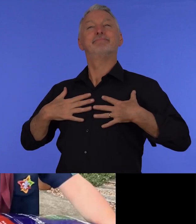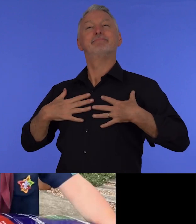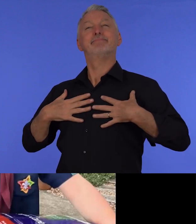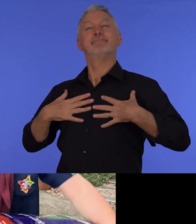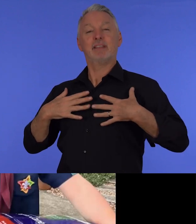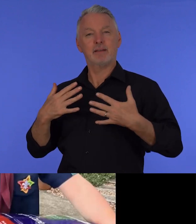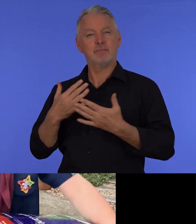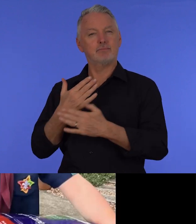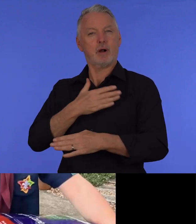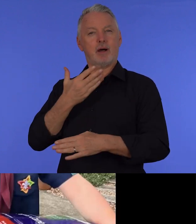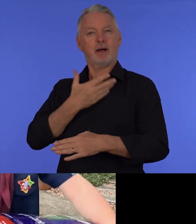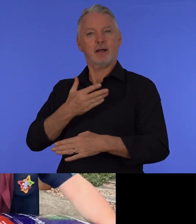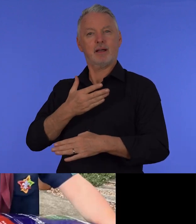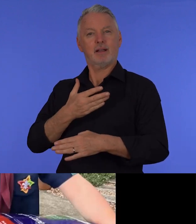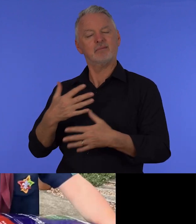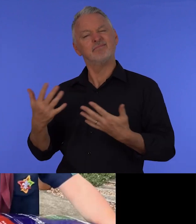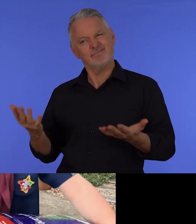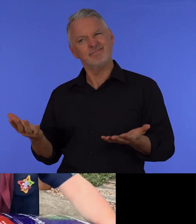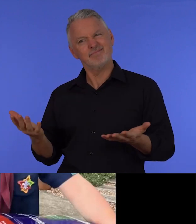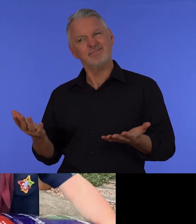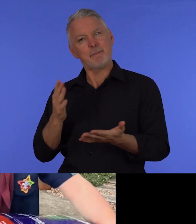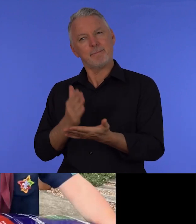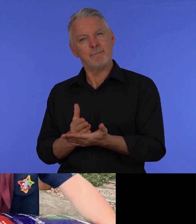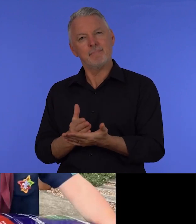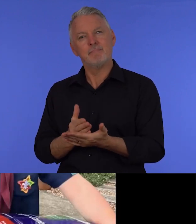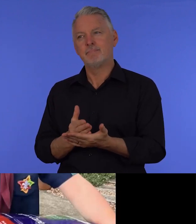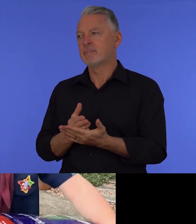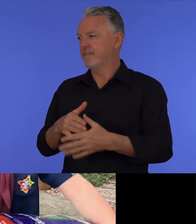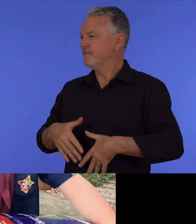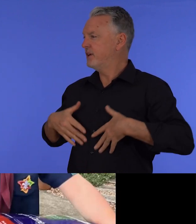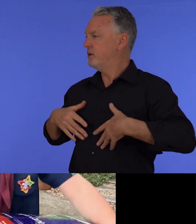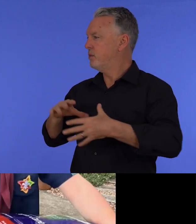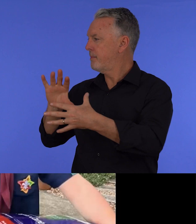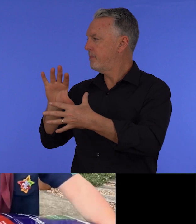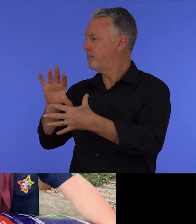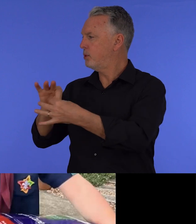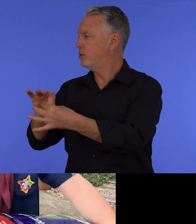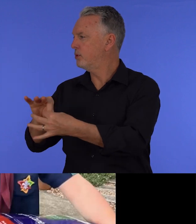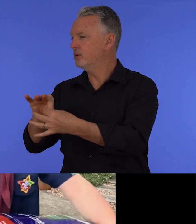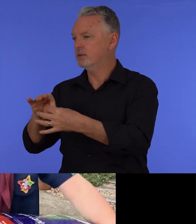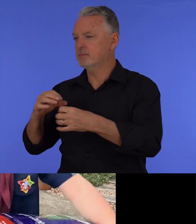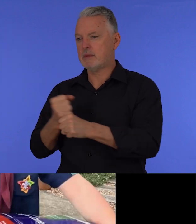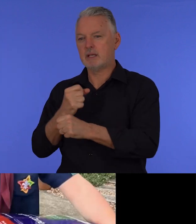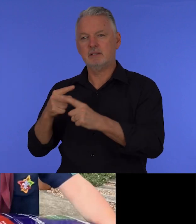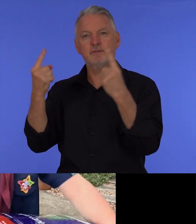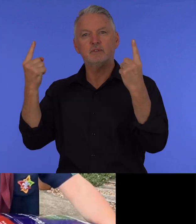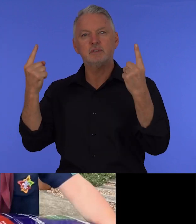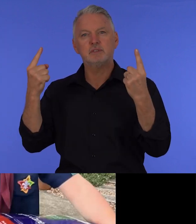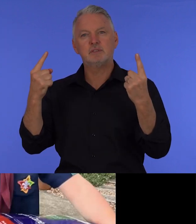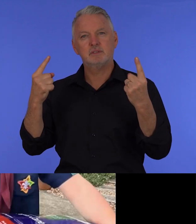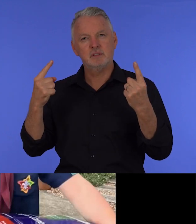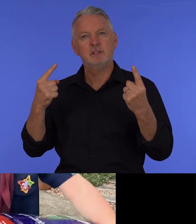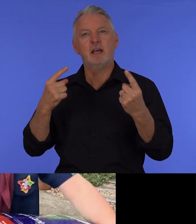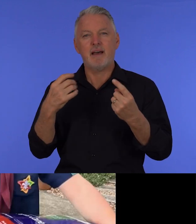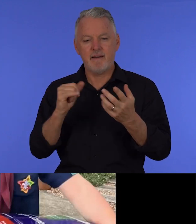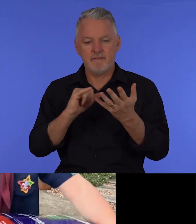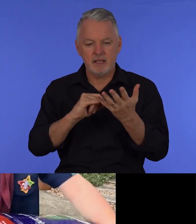pride. Was just amazing. And I guess it just shows to me that when he feels that sense of belonging,